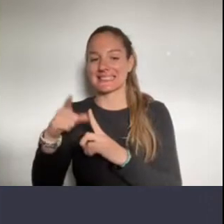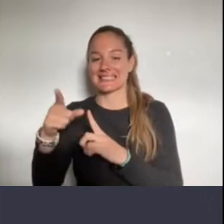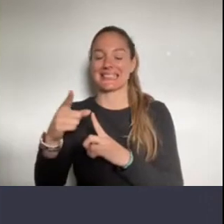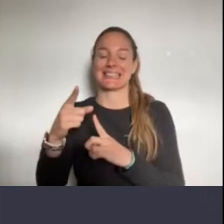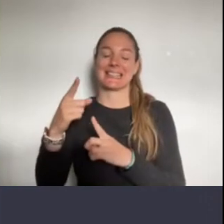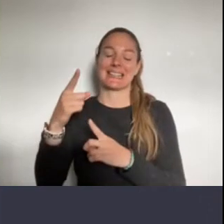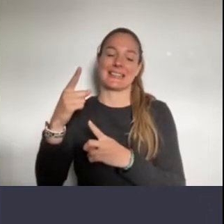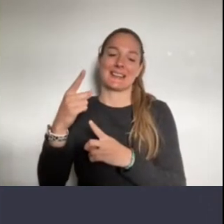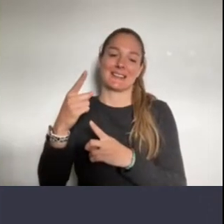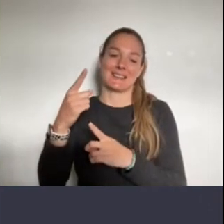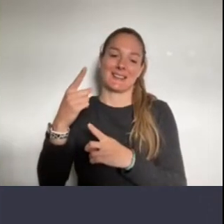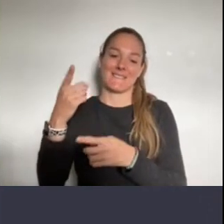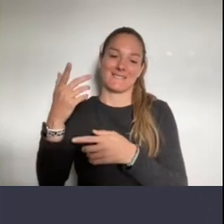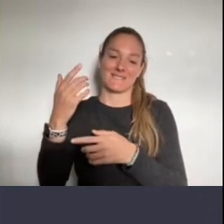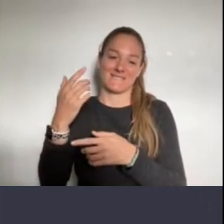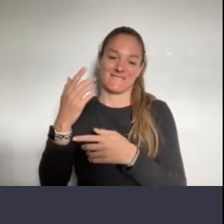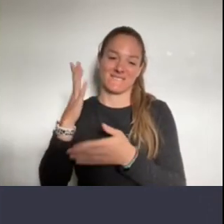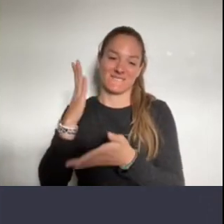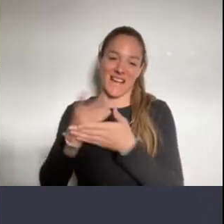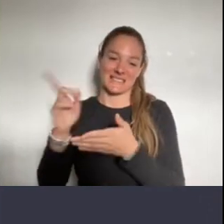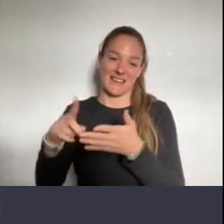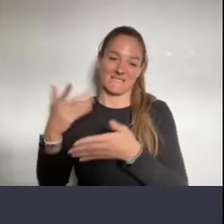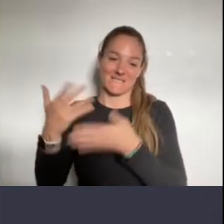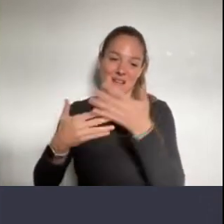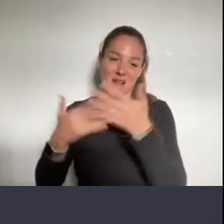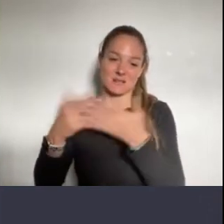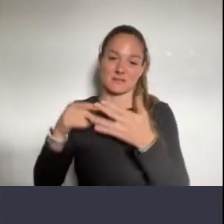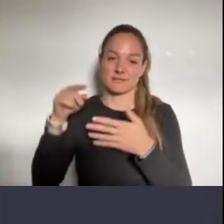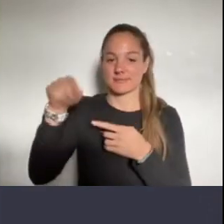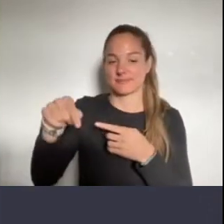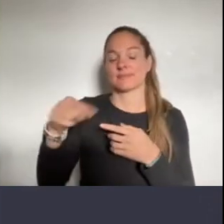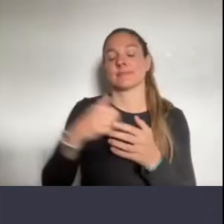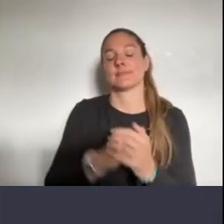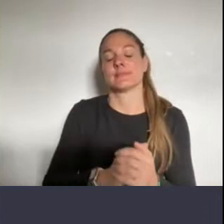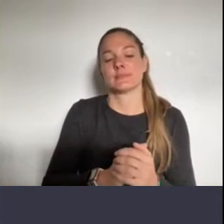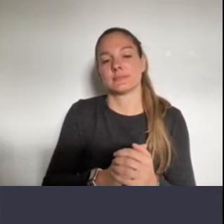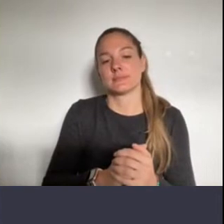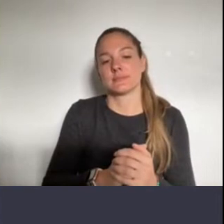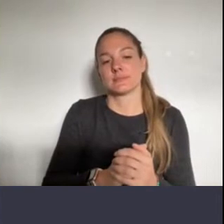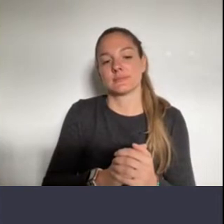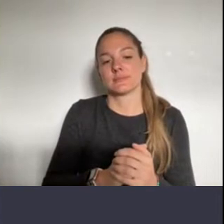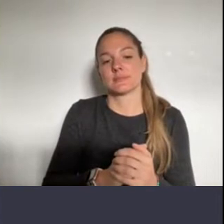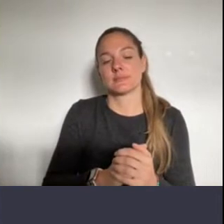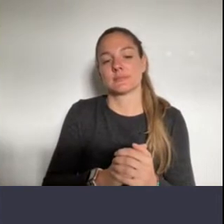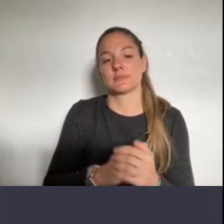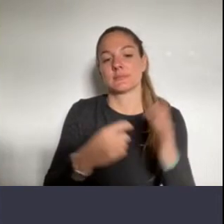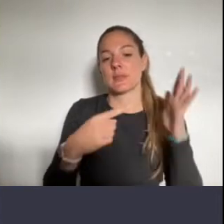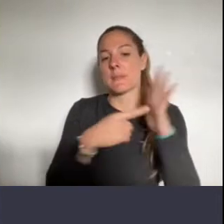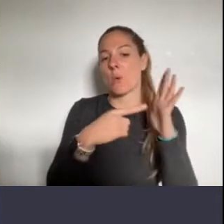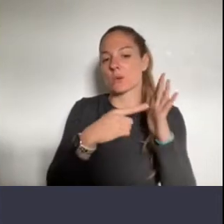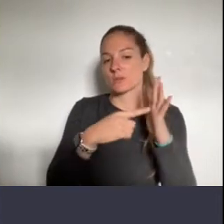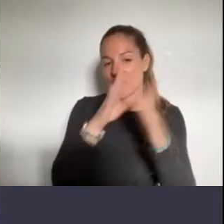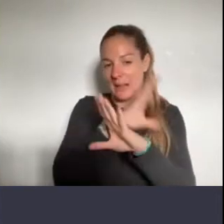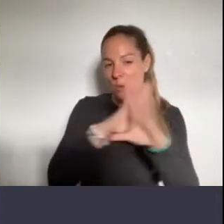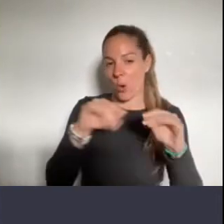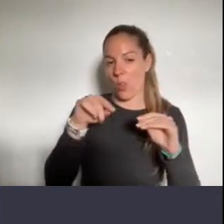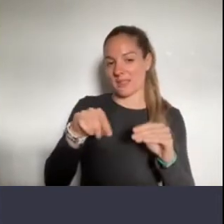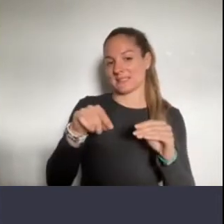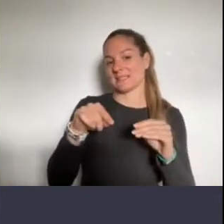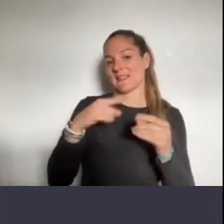2021, which are available. It's important to stress that this presentation will be available online with